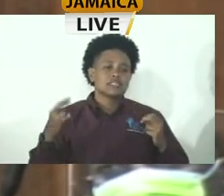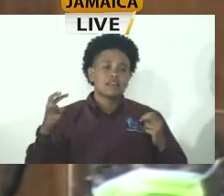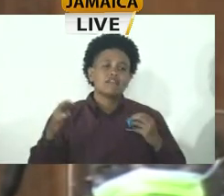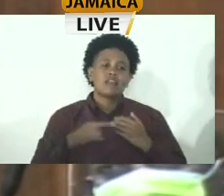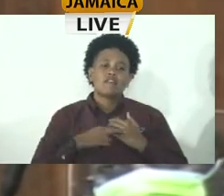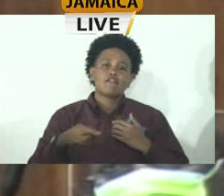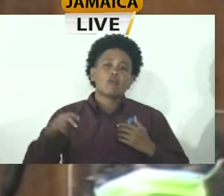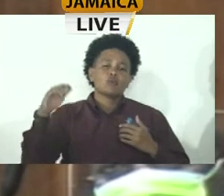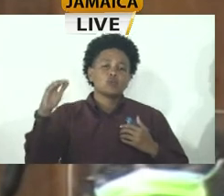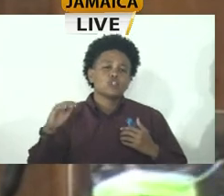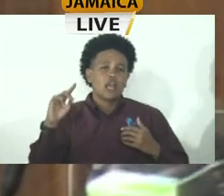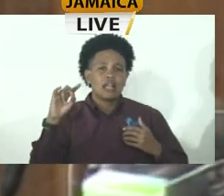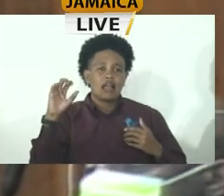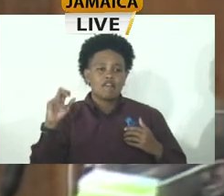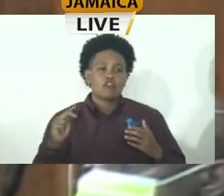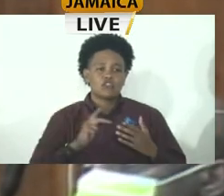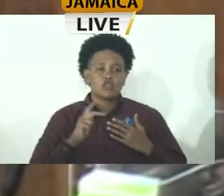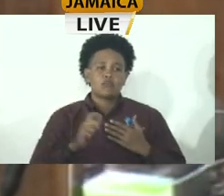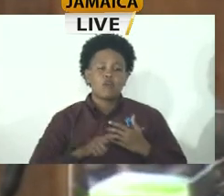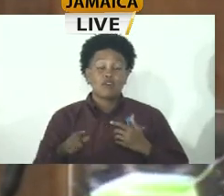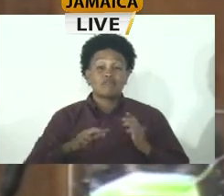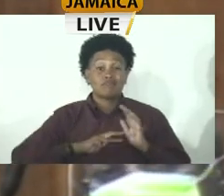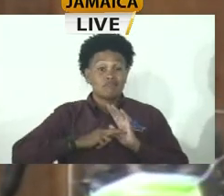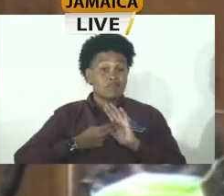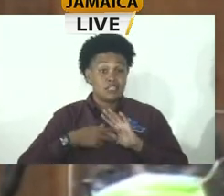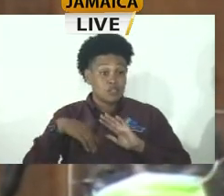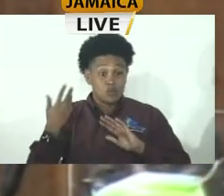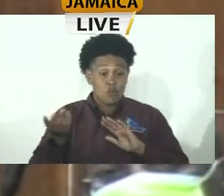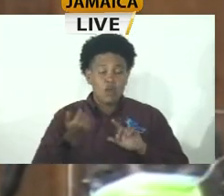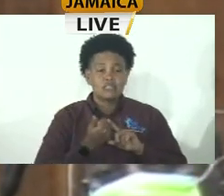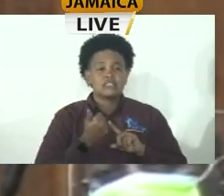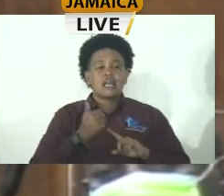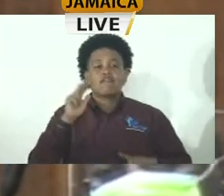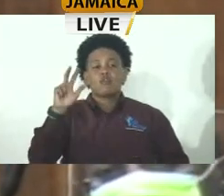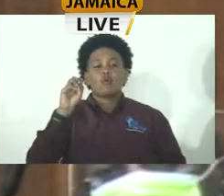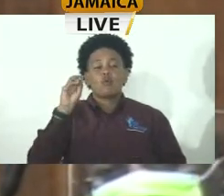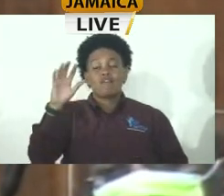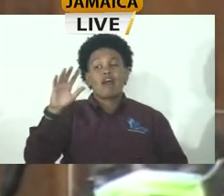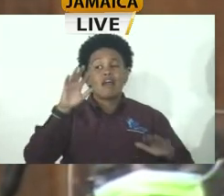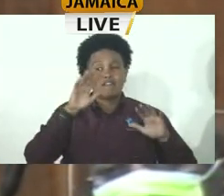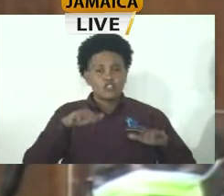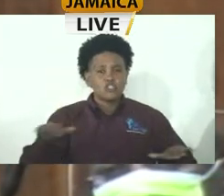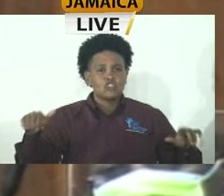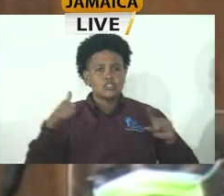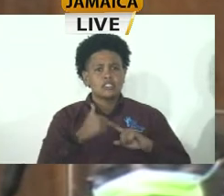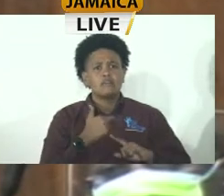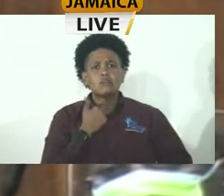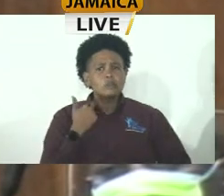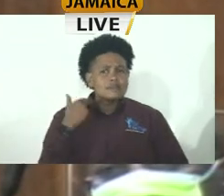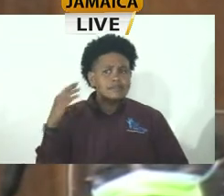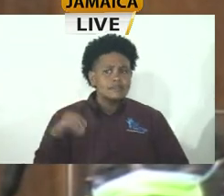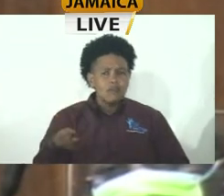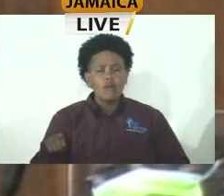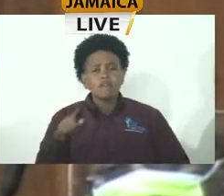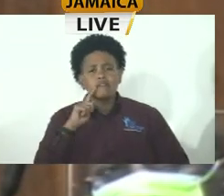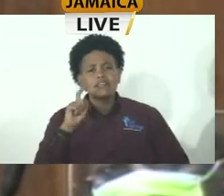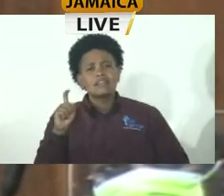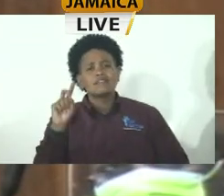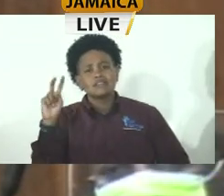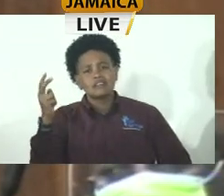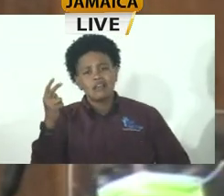referred to the program this means madam speaker that 305 at-risk children have been given a second